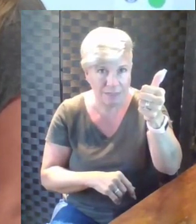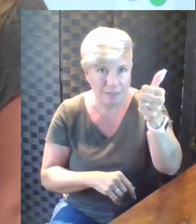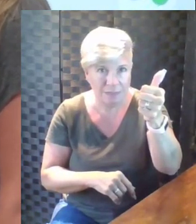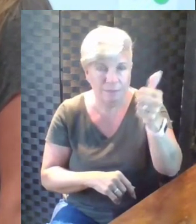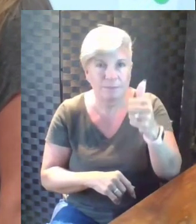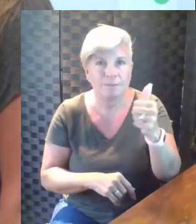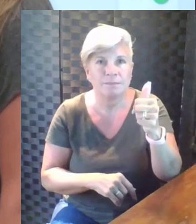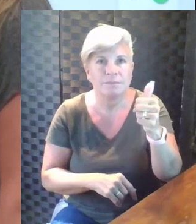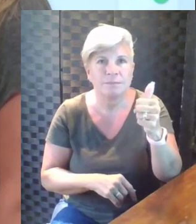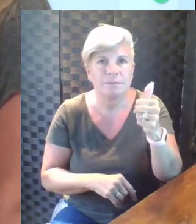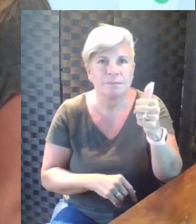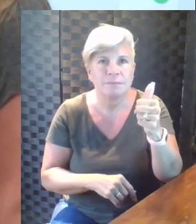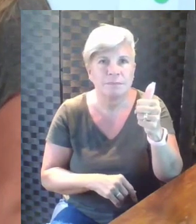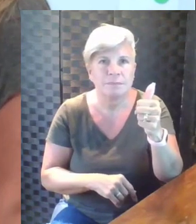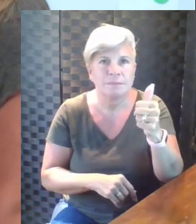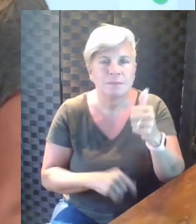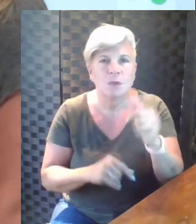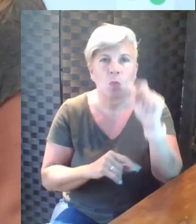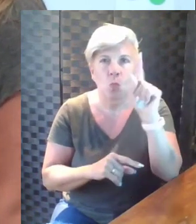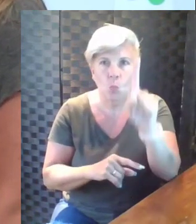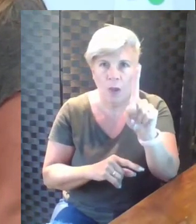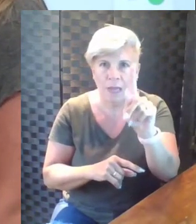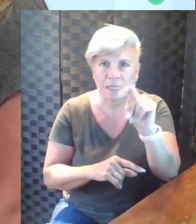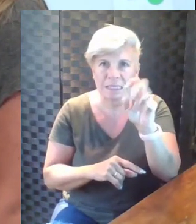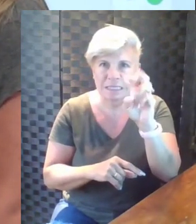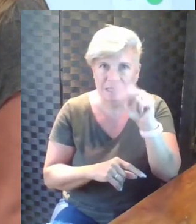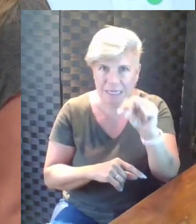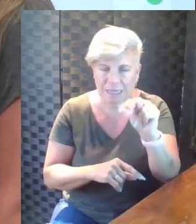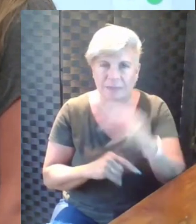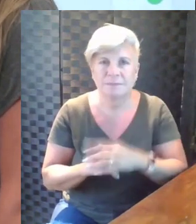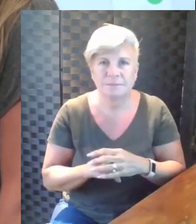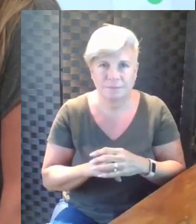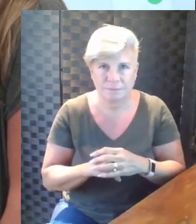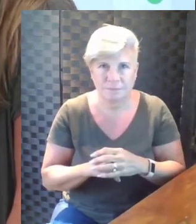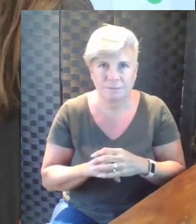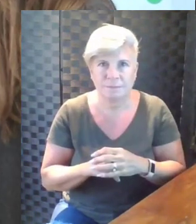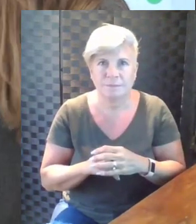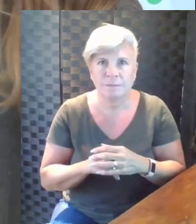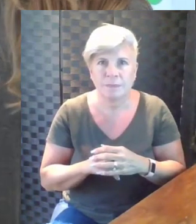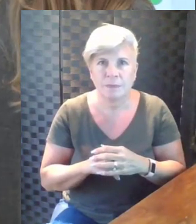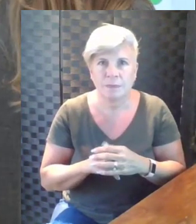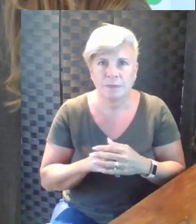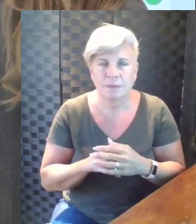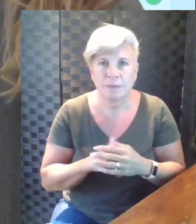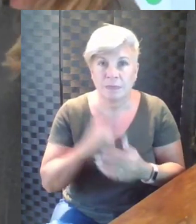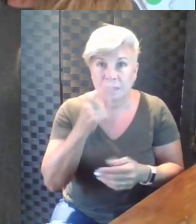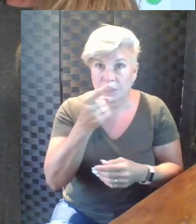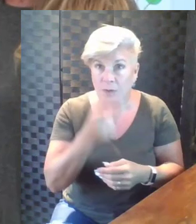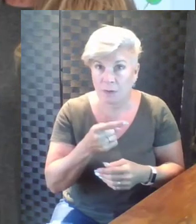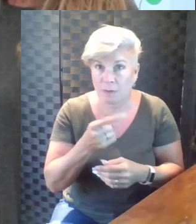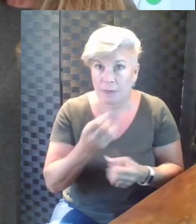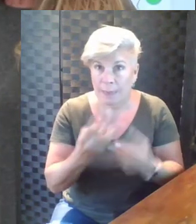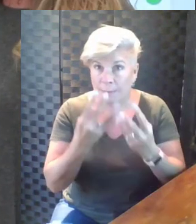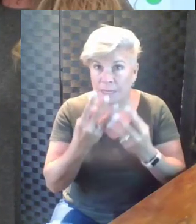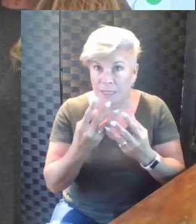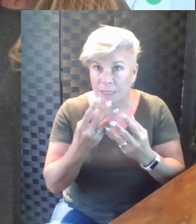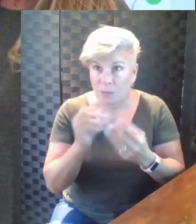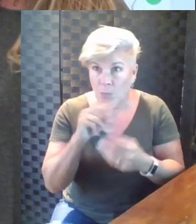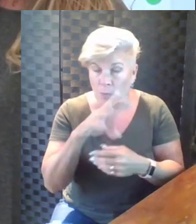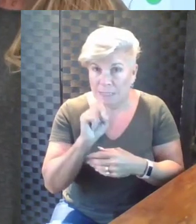number 1 and the word 10 next to it. This is 1, 10. And these are how many